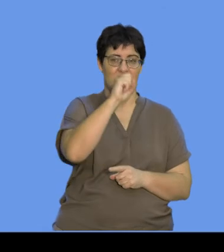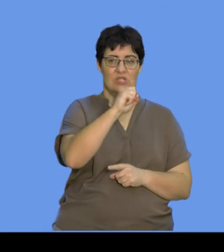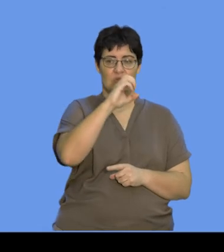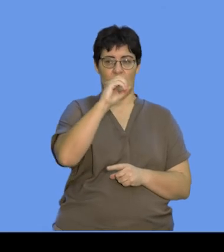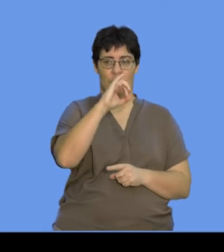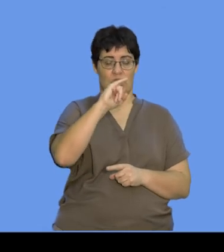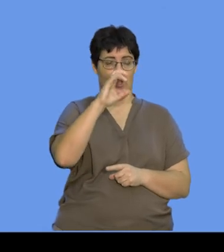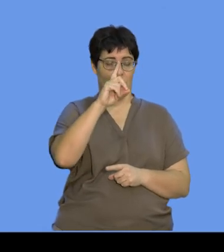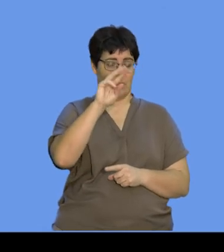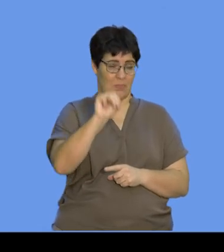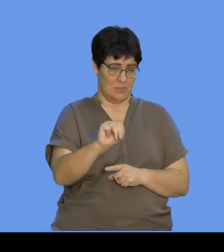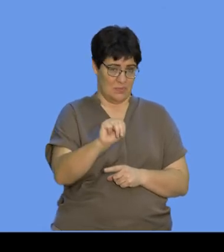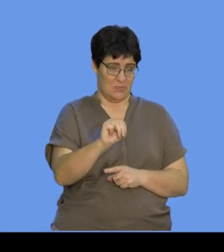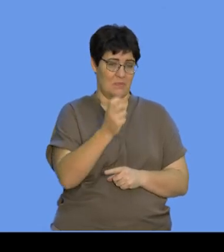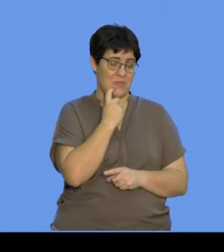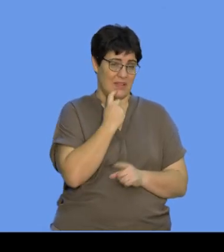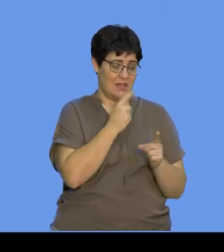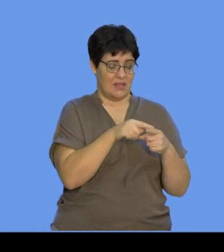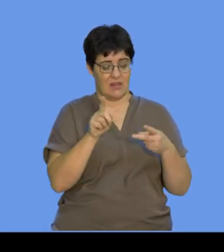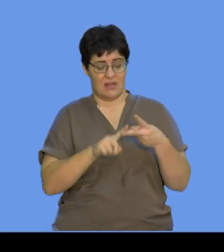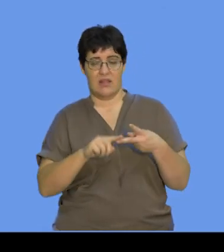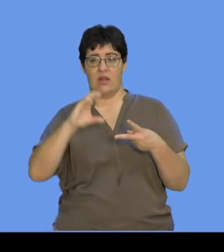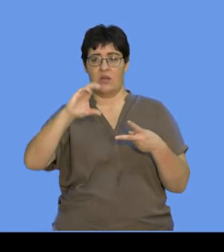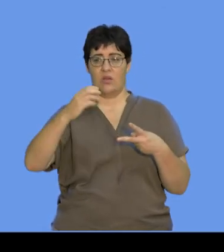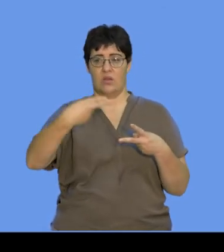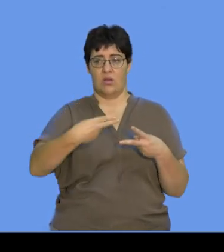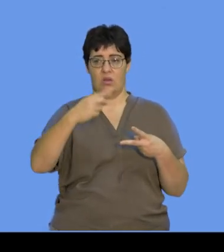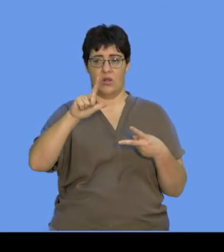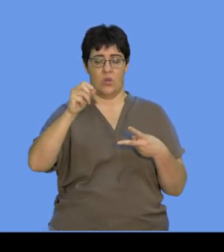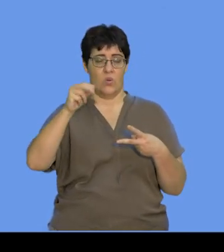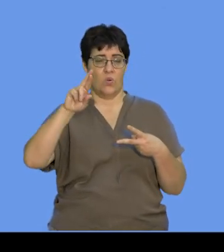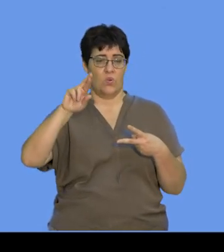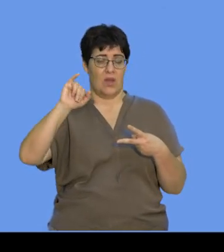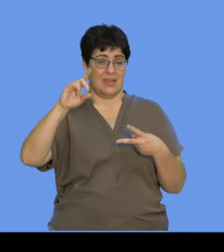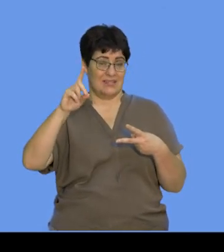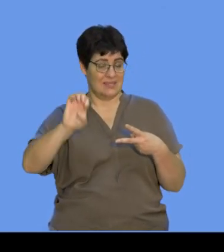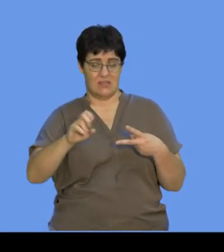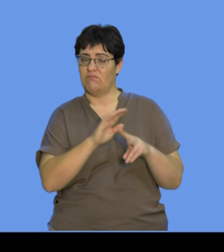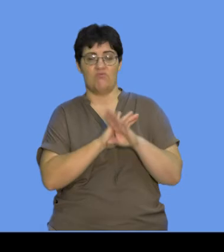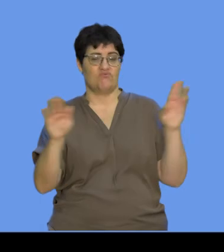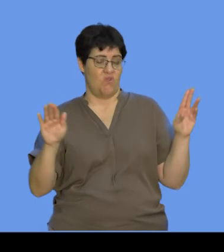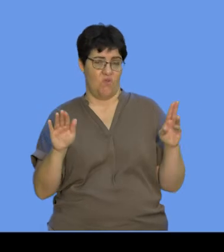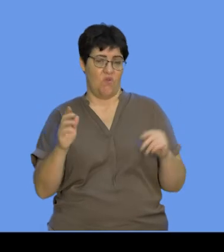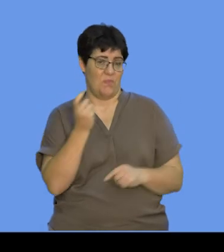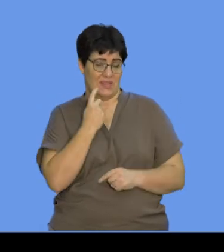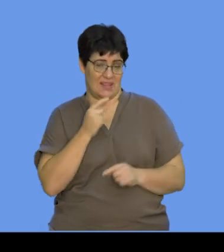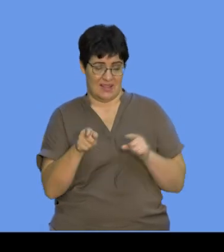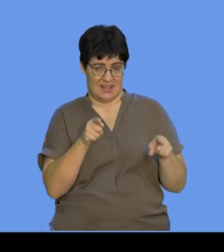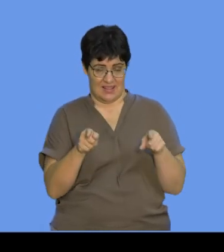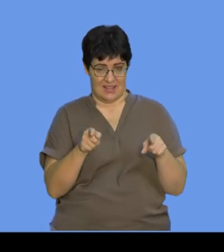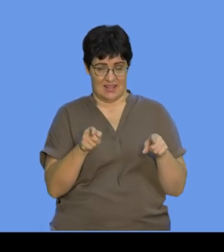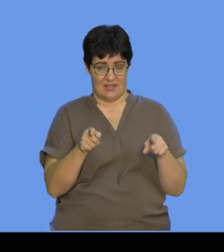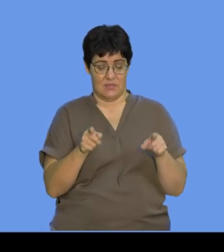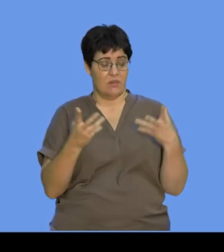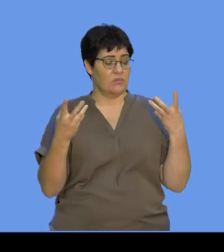metal, okay, while chlorine is a non-metal, okay? Now, this is a compound in the sense